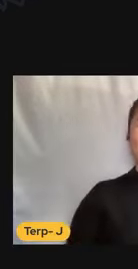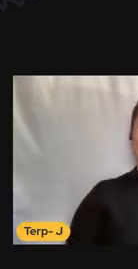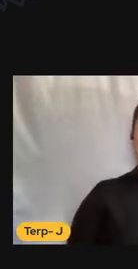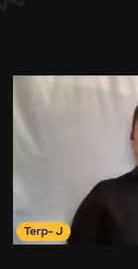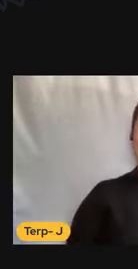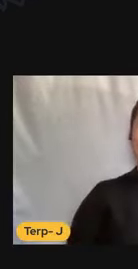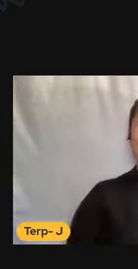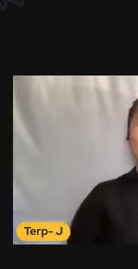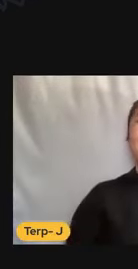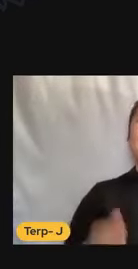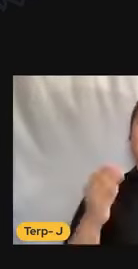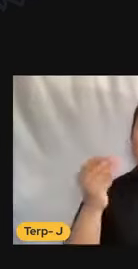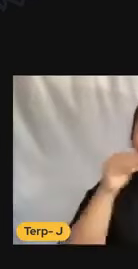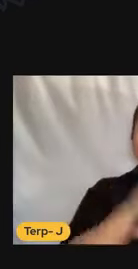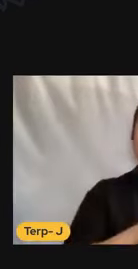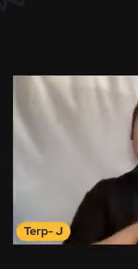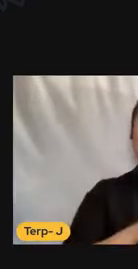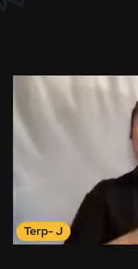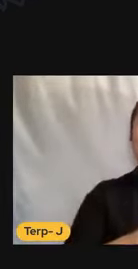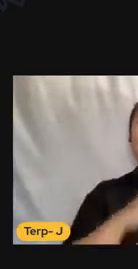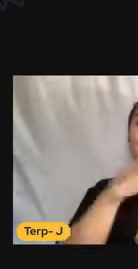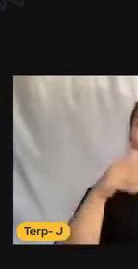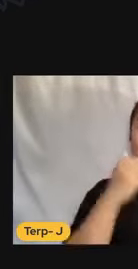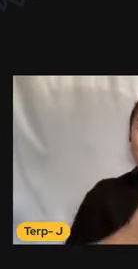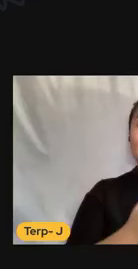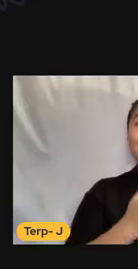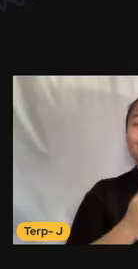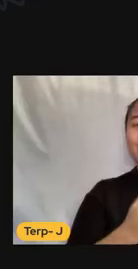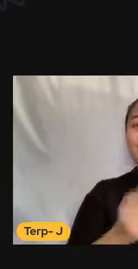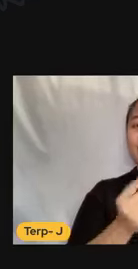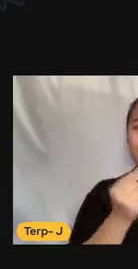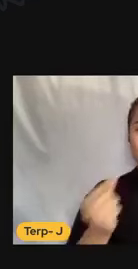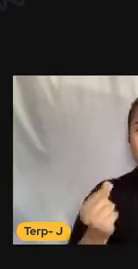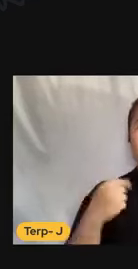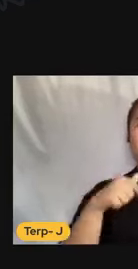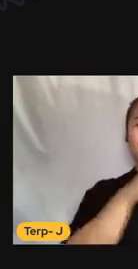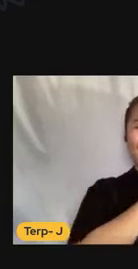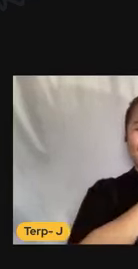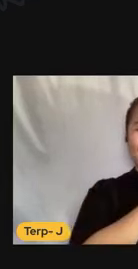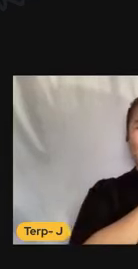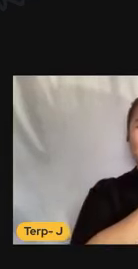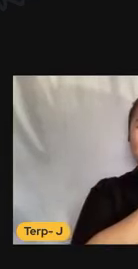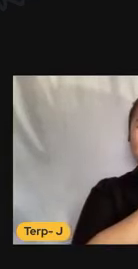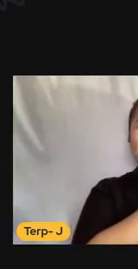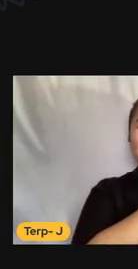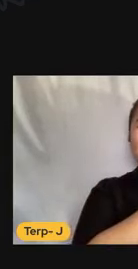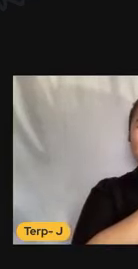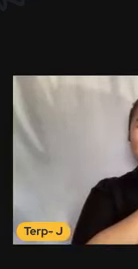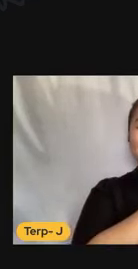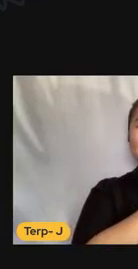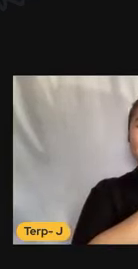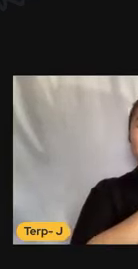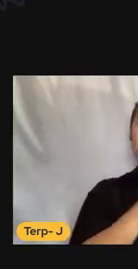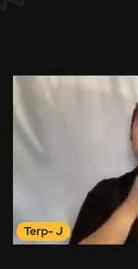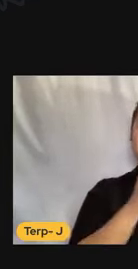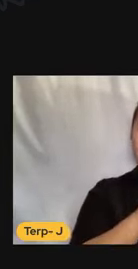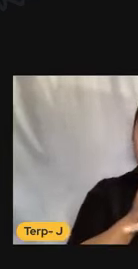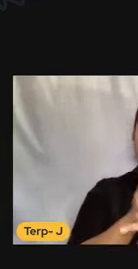So again, all these efforts that we're doing is being mindful